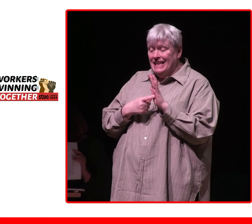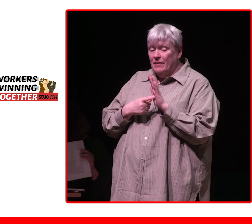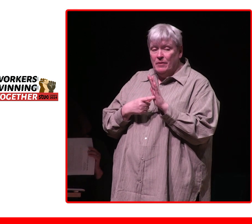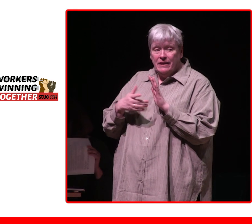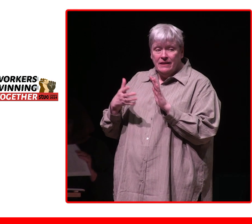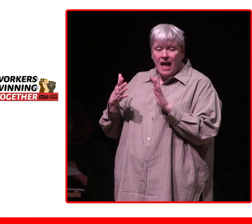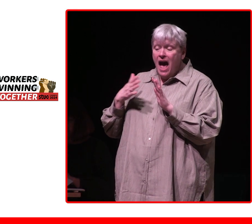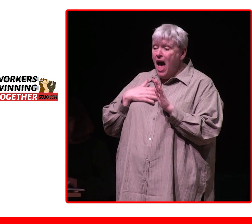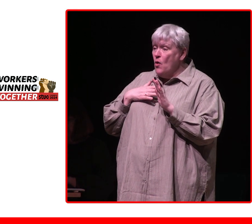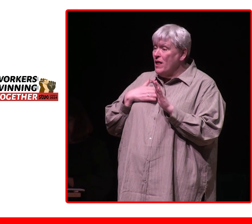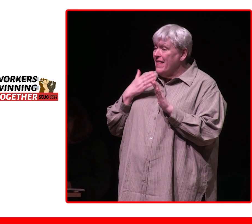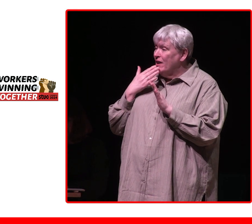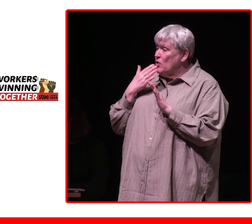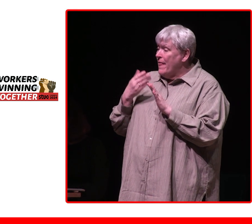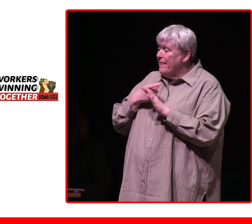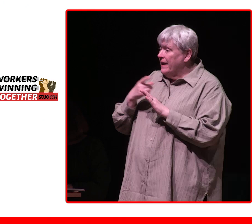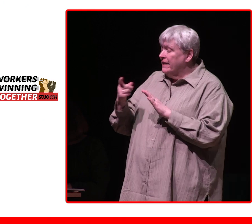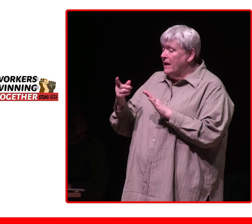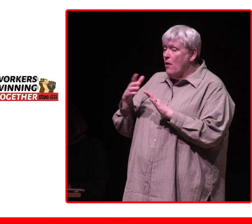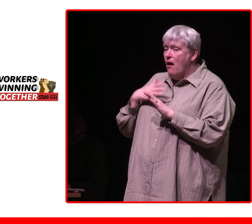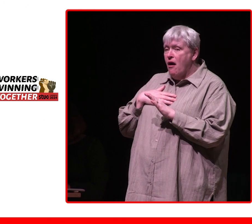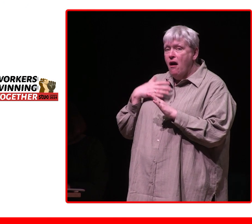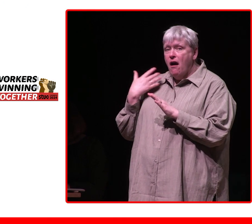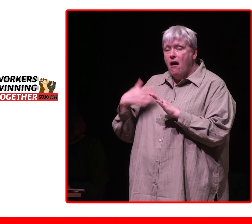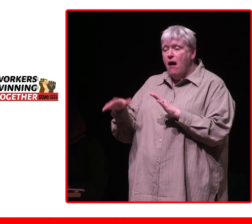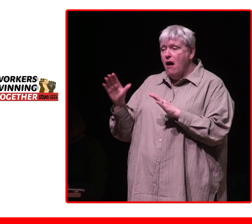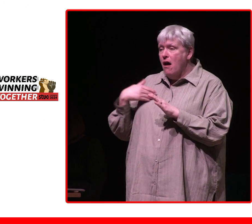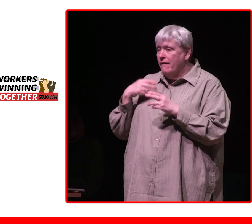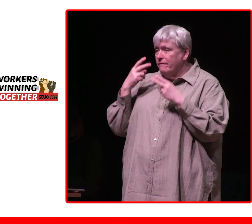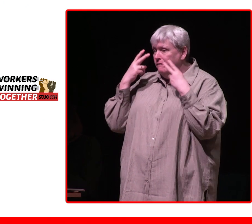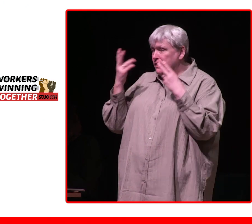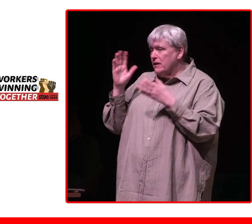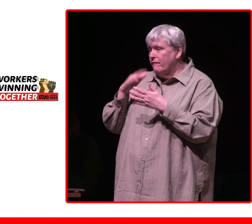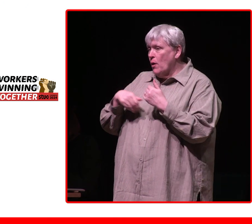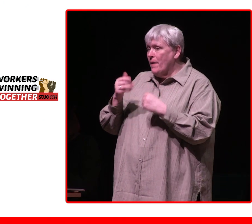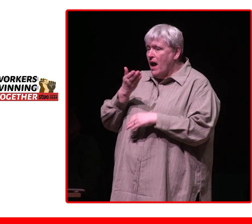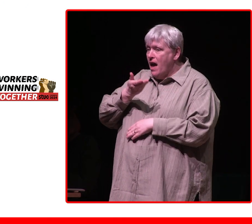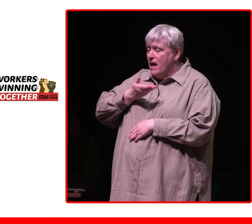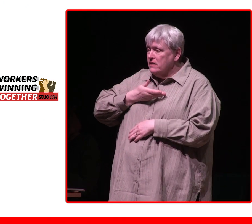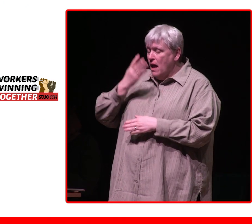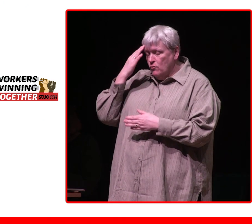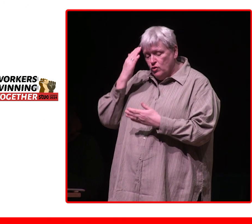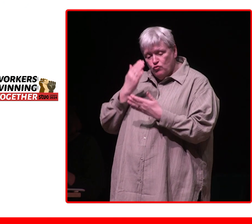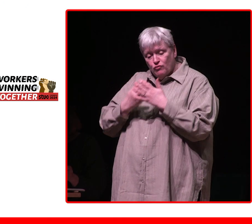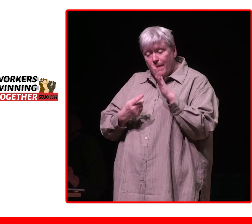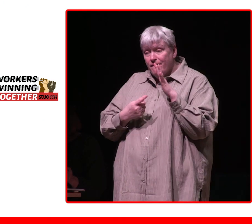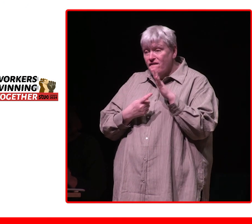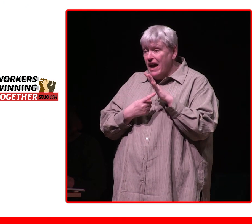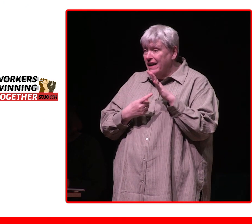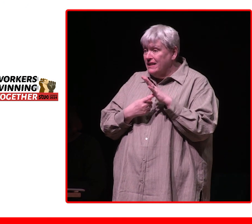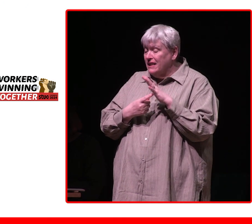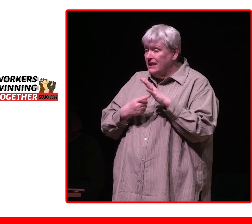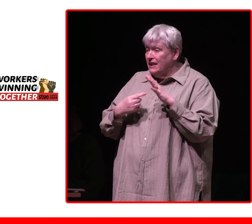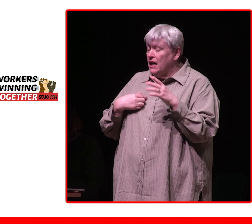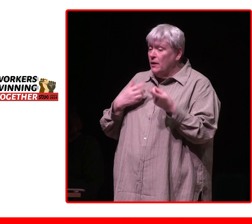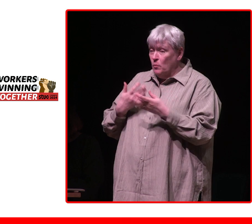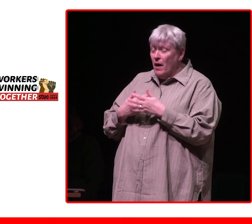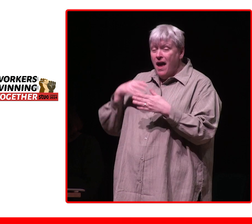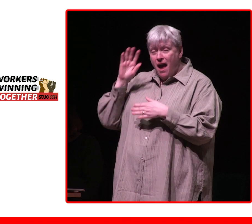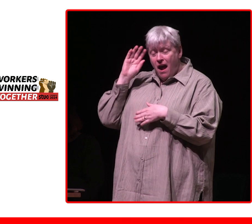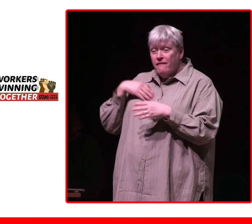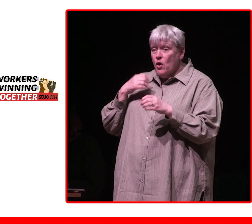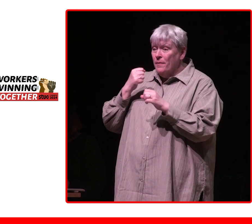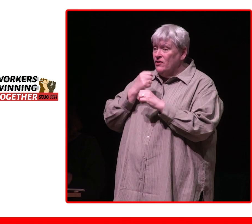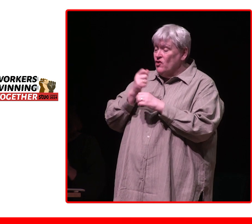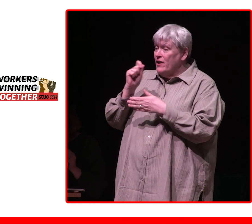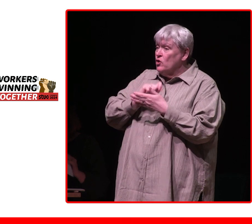as well for that presentation we had on Gaza. I think it was vitally important that we heard from the General Secretary,